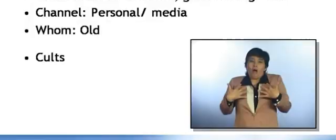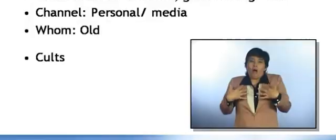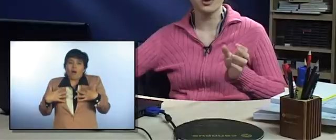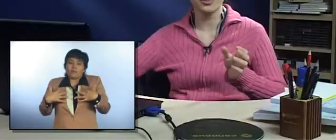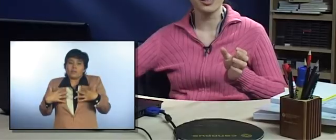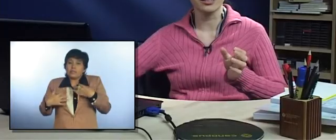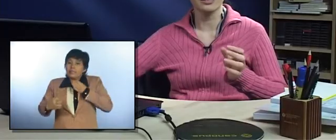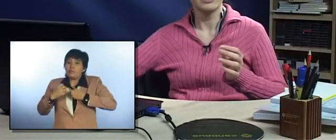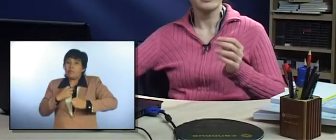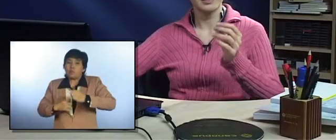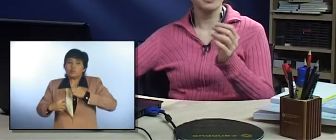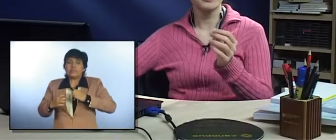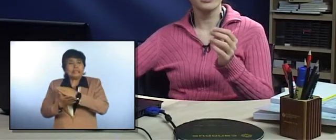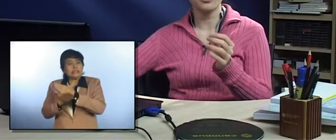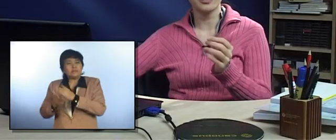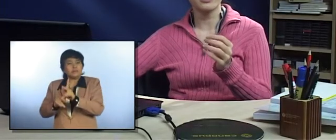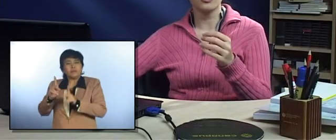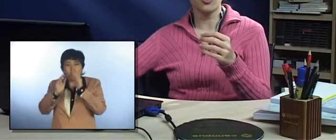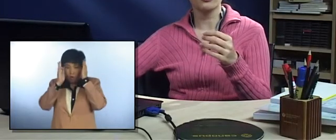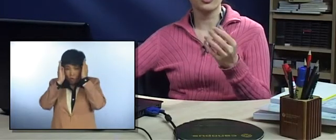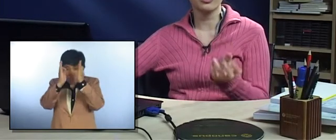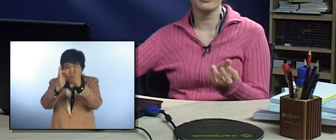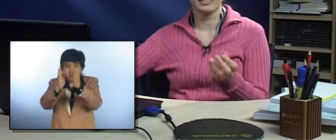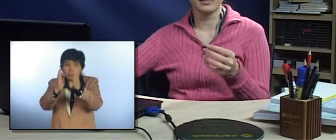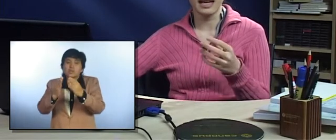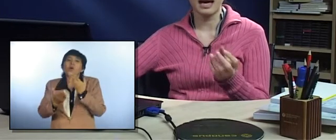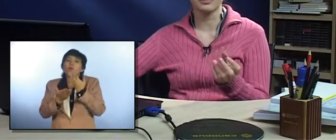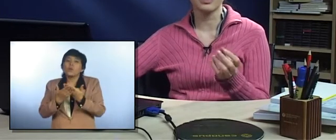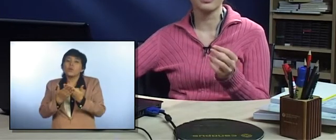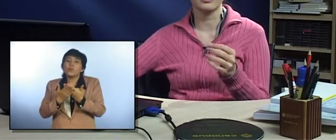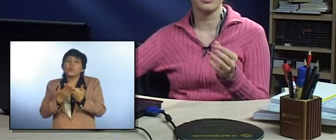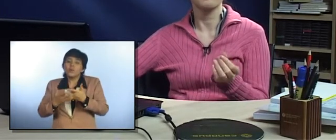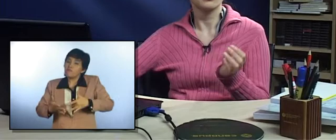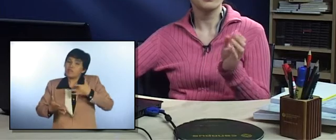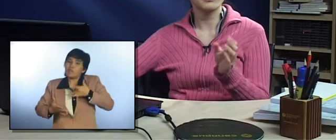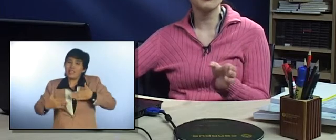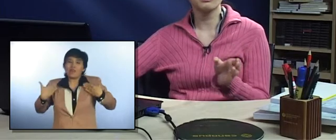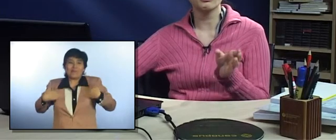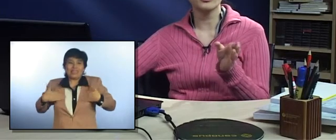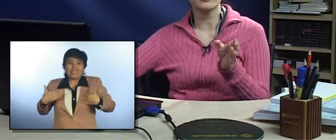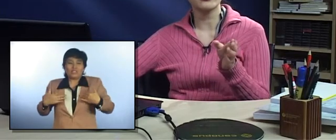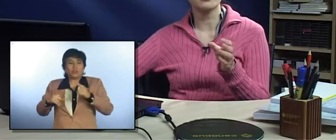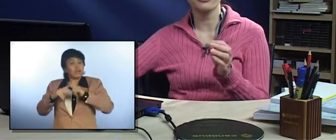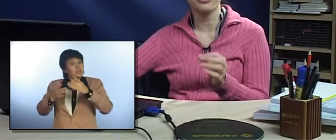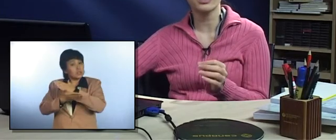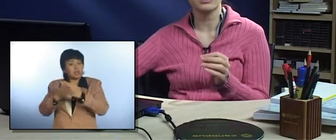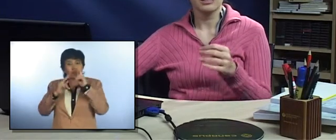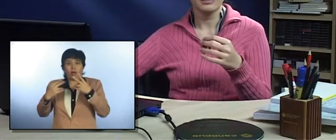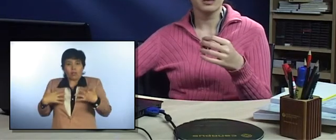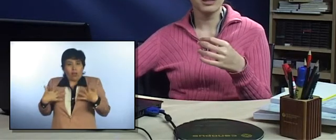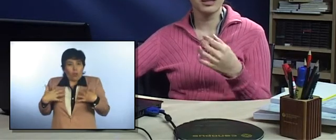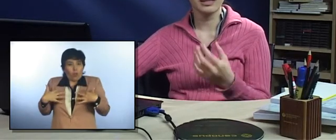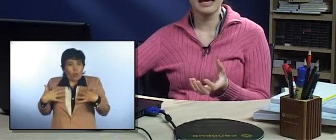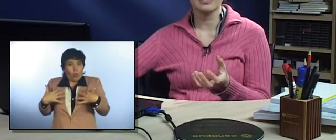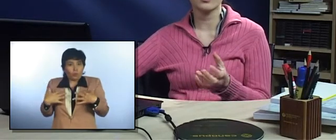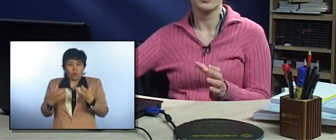want to look into emotions, some people, they focus on good feelings, happiness, yeah? But some people look in terms of fear.